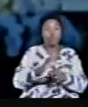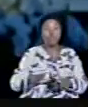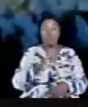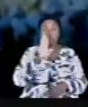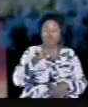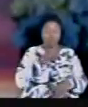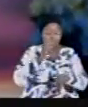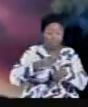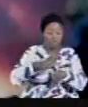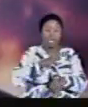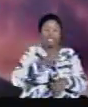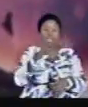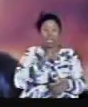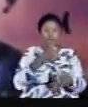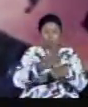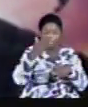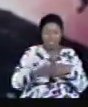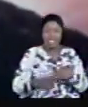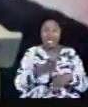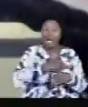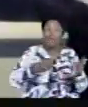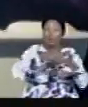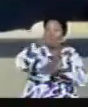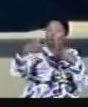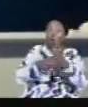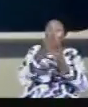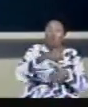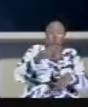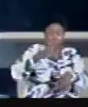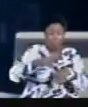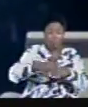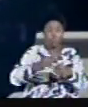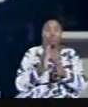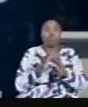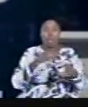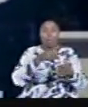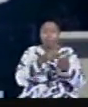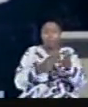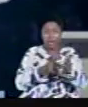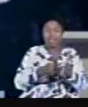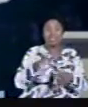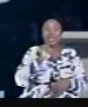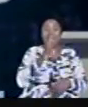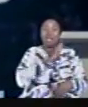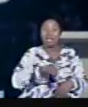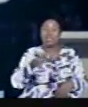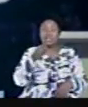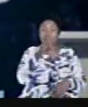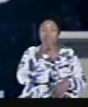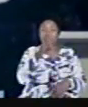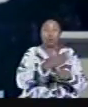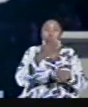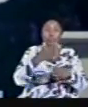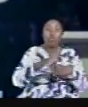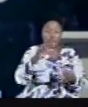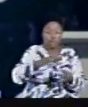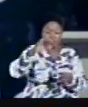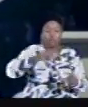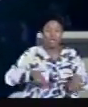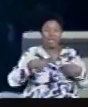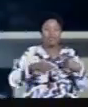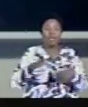complete. And all your bone structure, and ye are complete. Your spiritual life, and ye